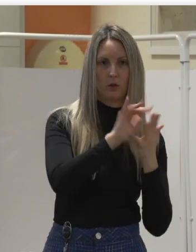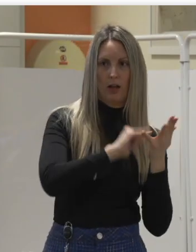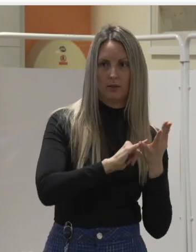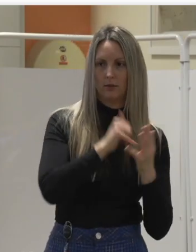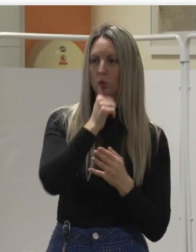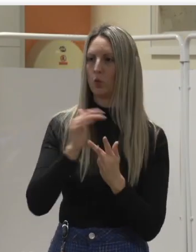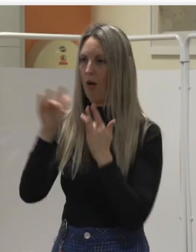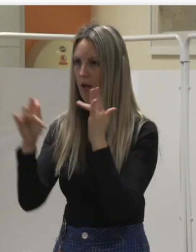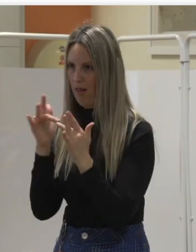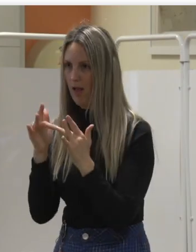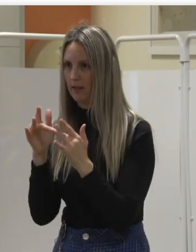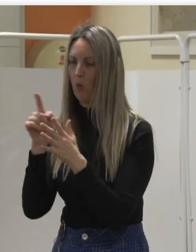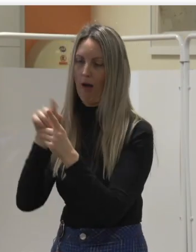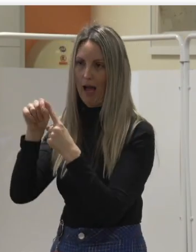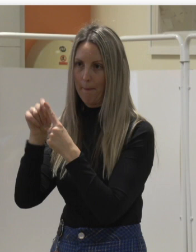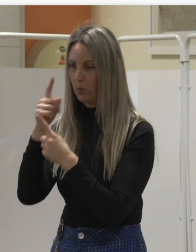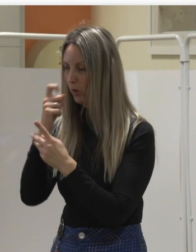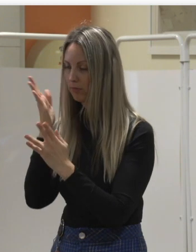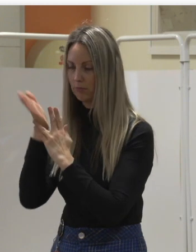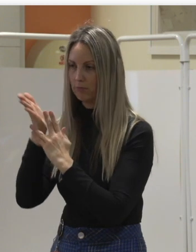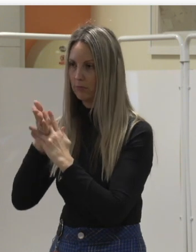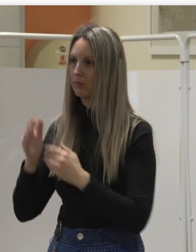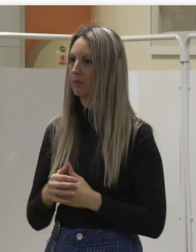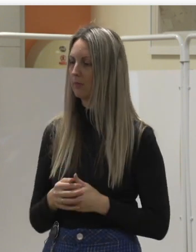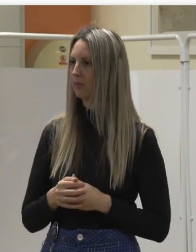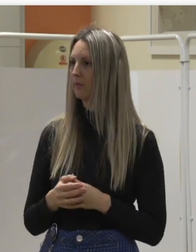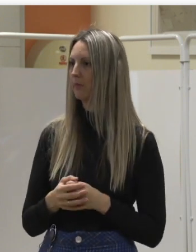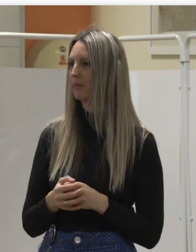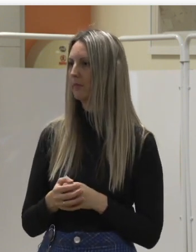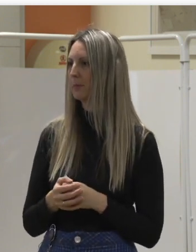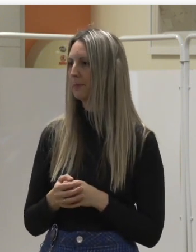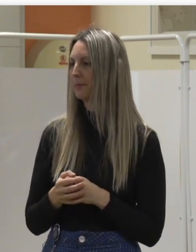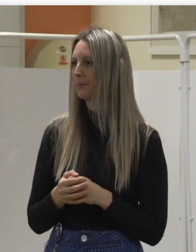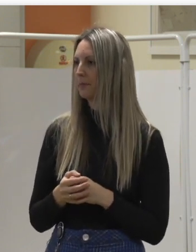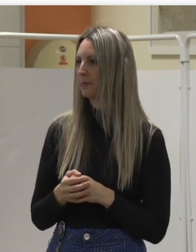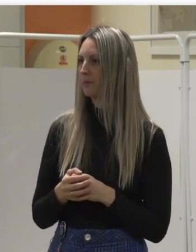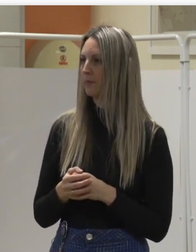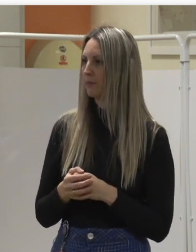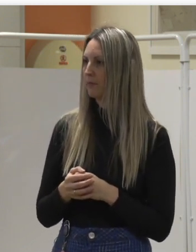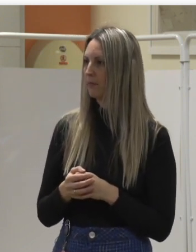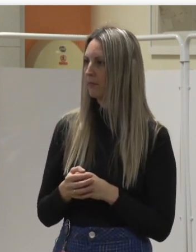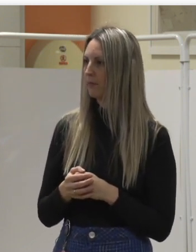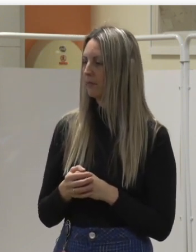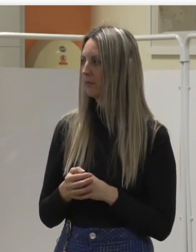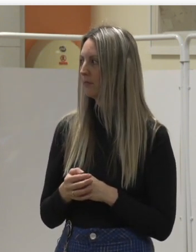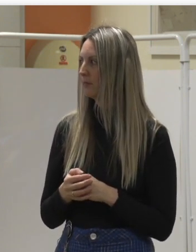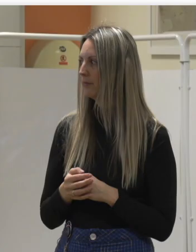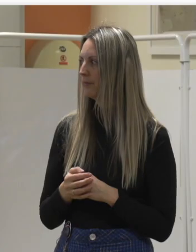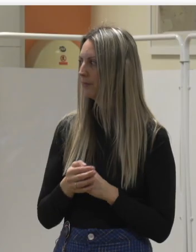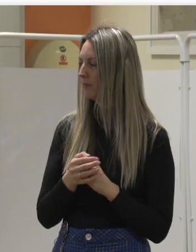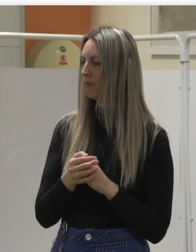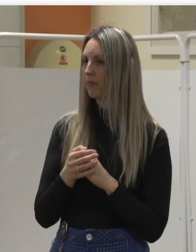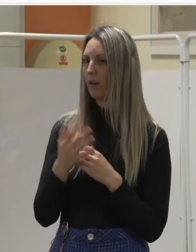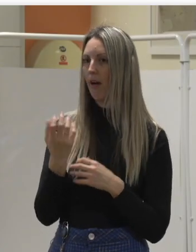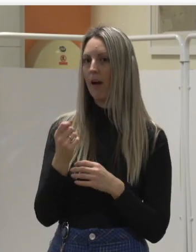telling about Fibroactive again, because I had a chat with them and they run courses, which is partially funded by different